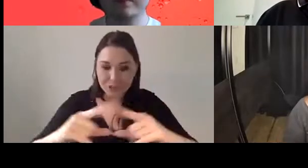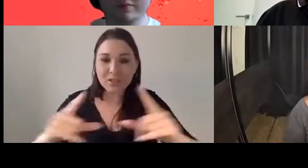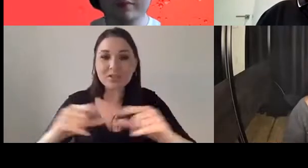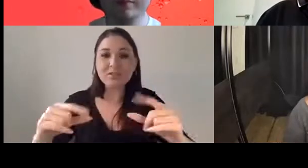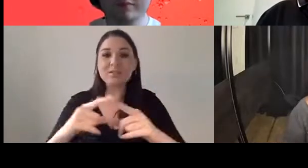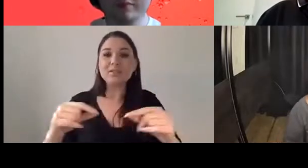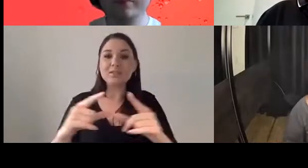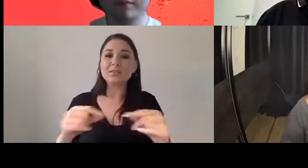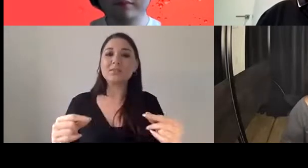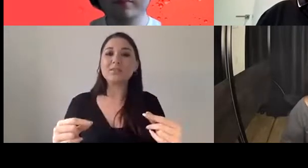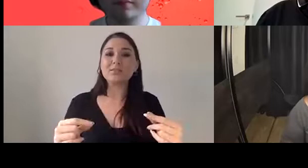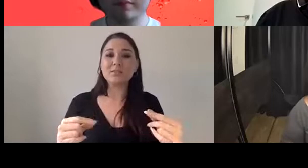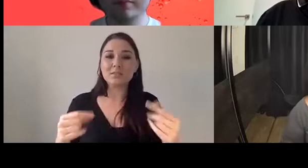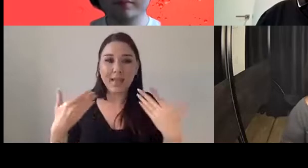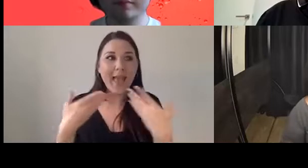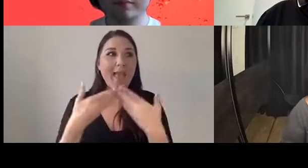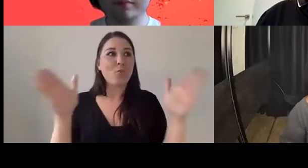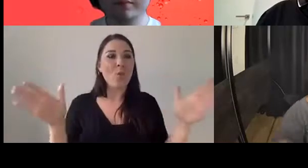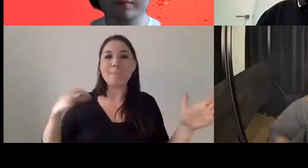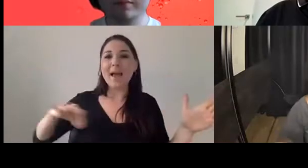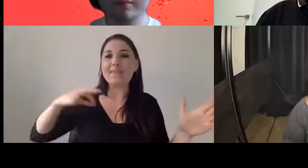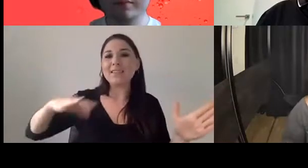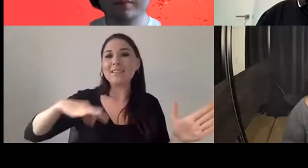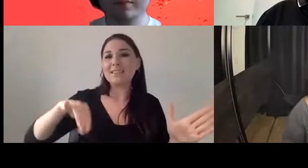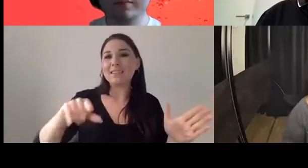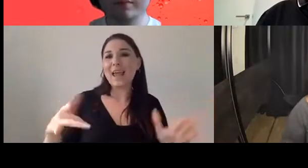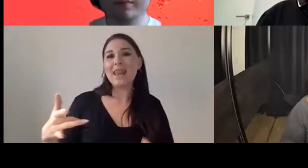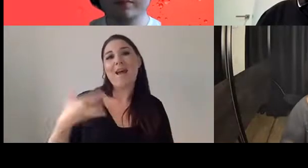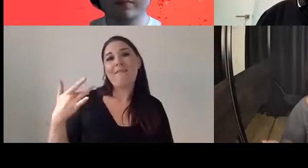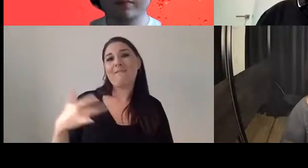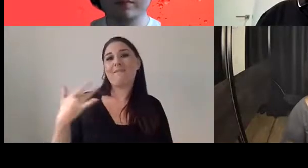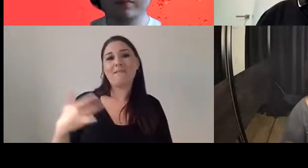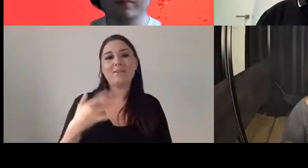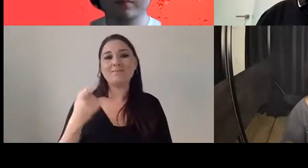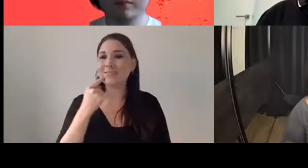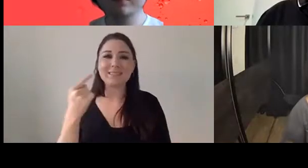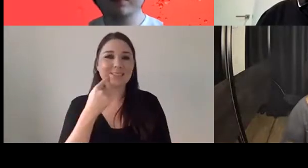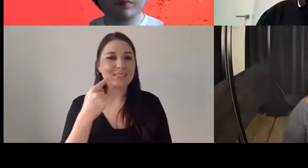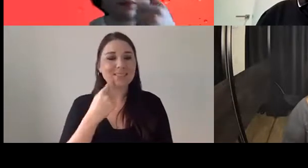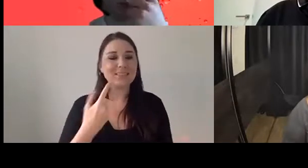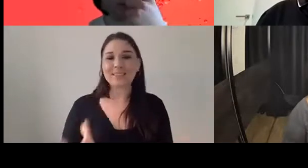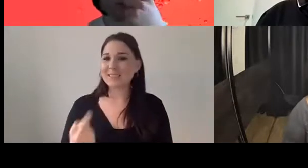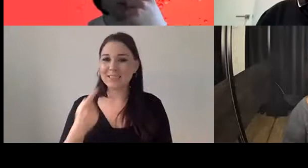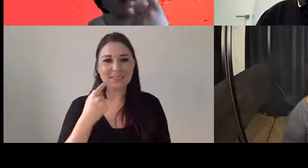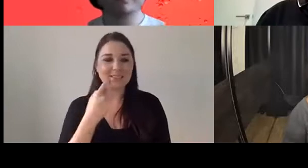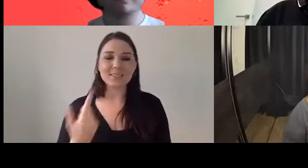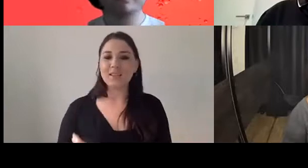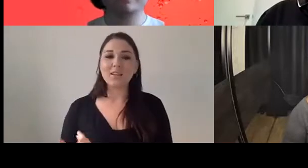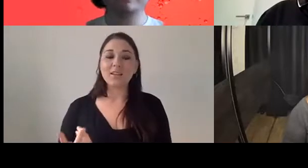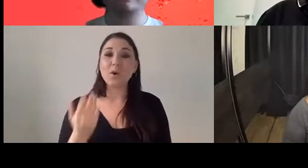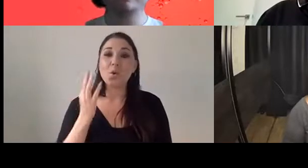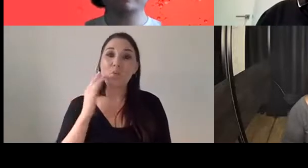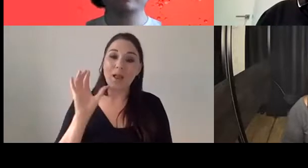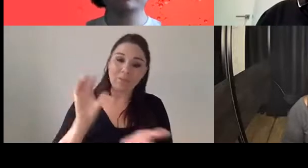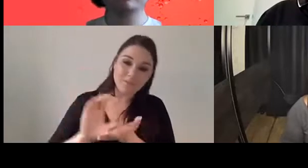that are everyone benefits from this. It makes life of everyone else easier. So when we invest